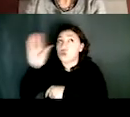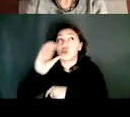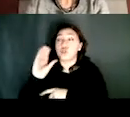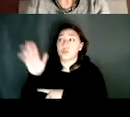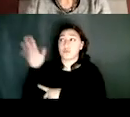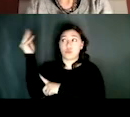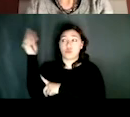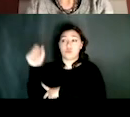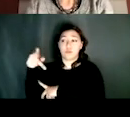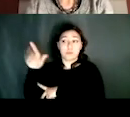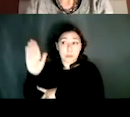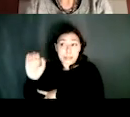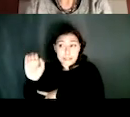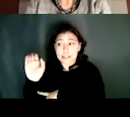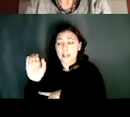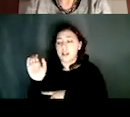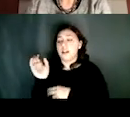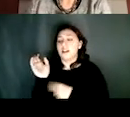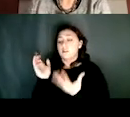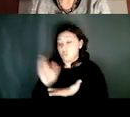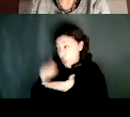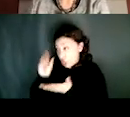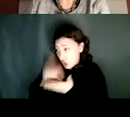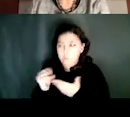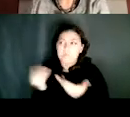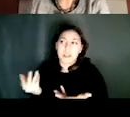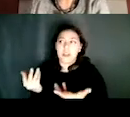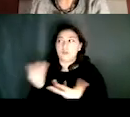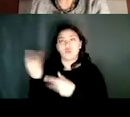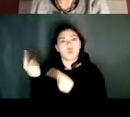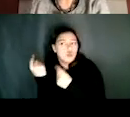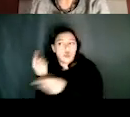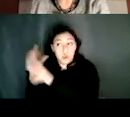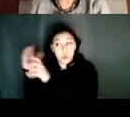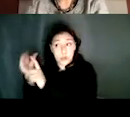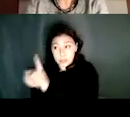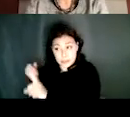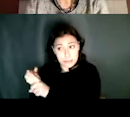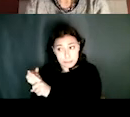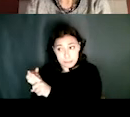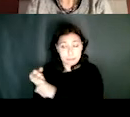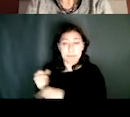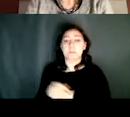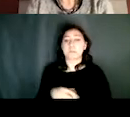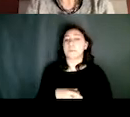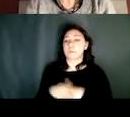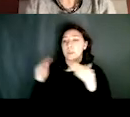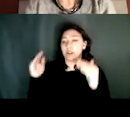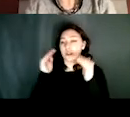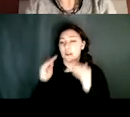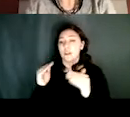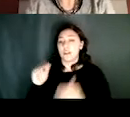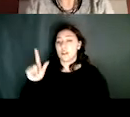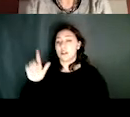Les Robinson's nomination noted his attention to out-of-class resources that would support students' learning. To help develop students